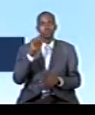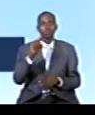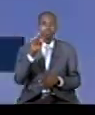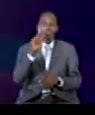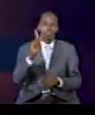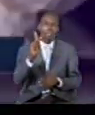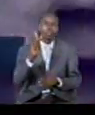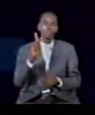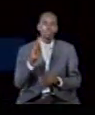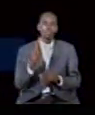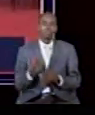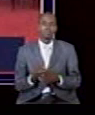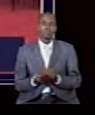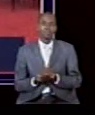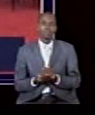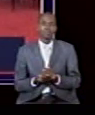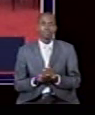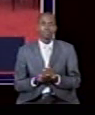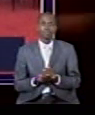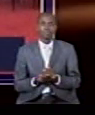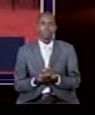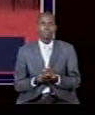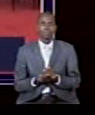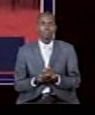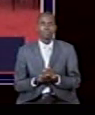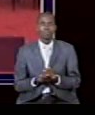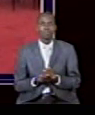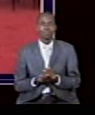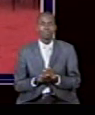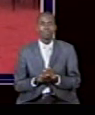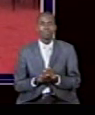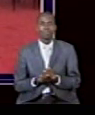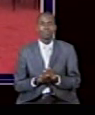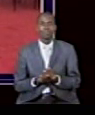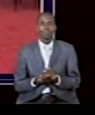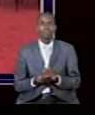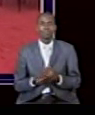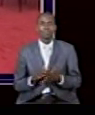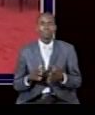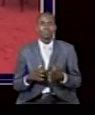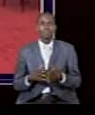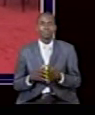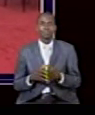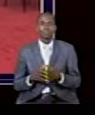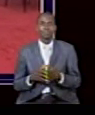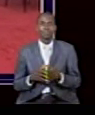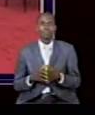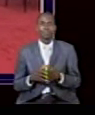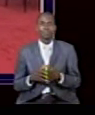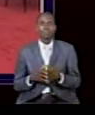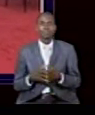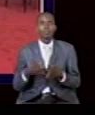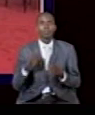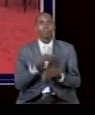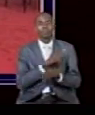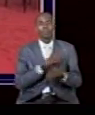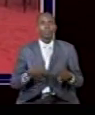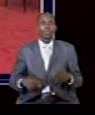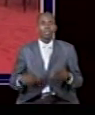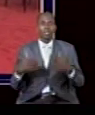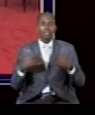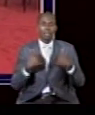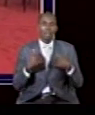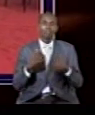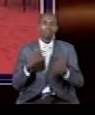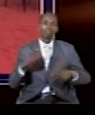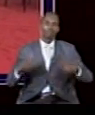live. Yeah, my name is Joy Okenwa from United Kingdom, Leicester region. Yeah, the Lord have revived me through this